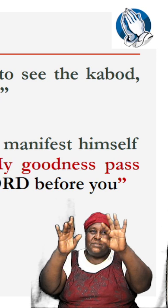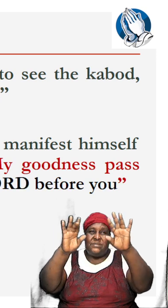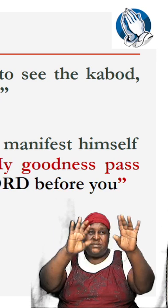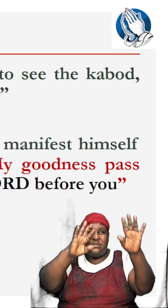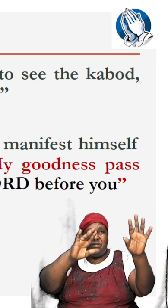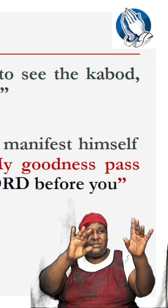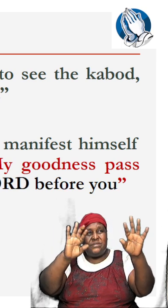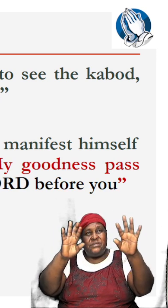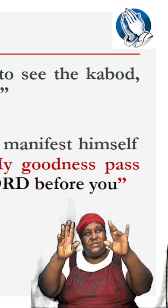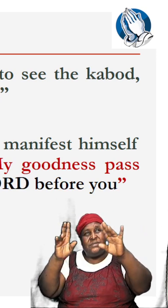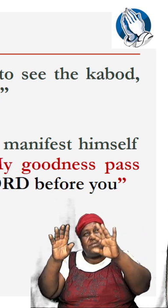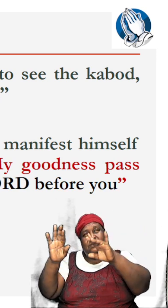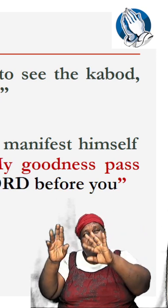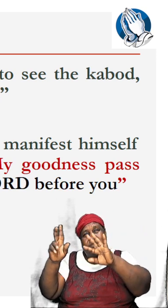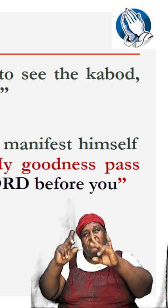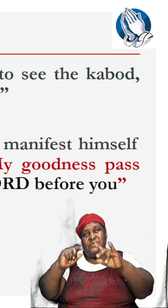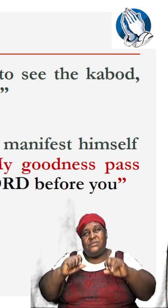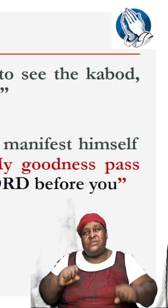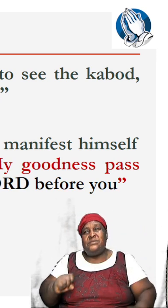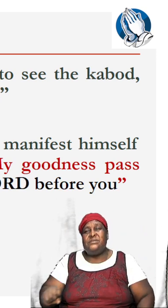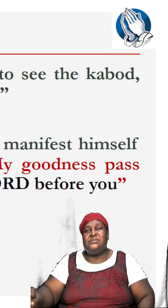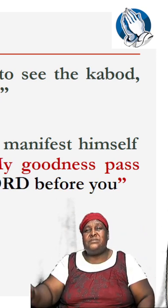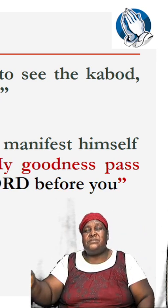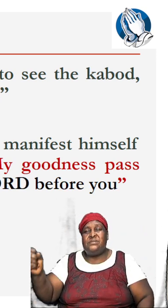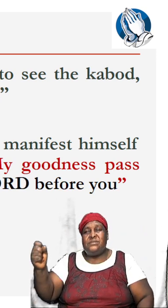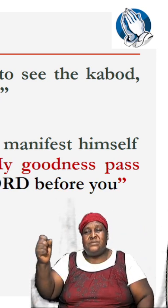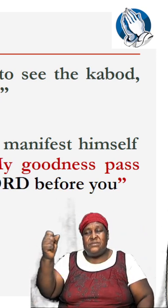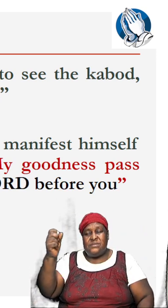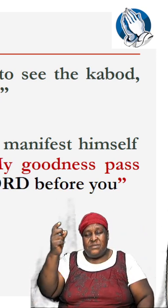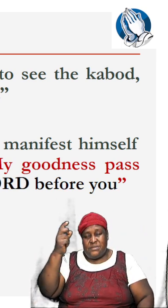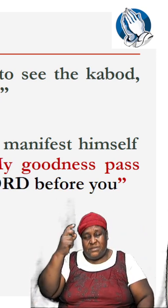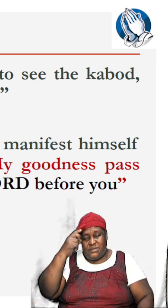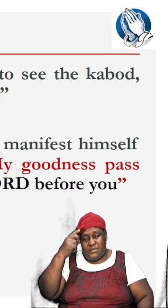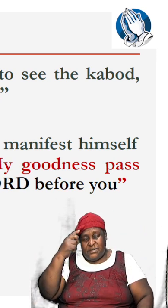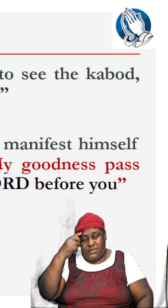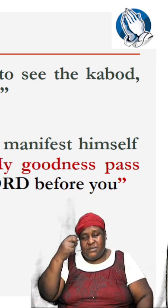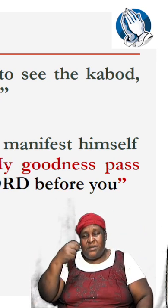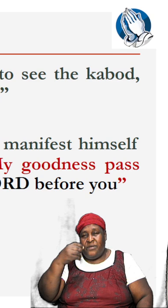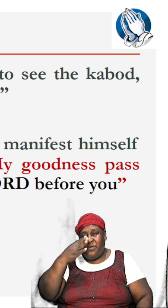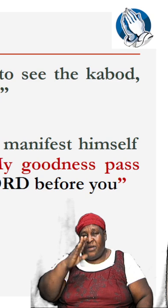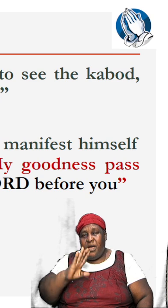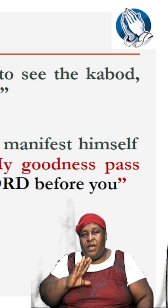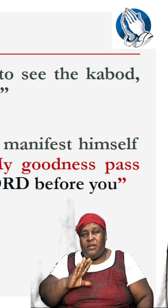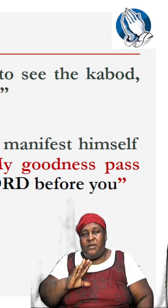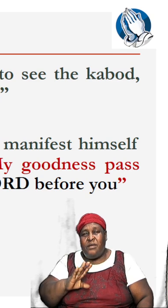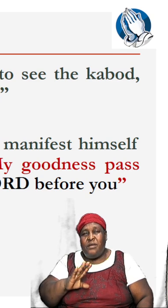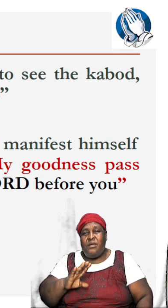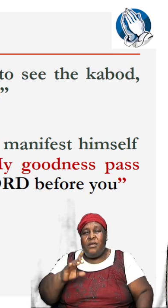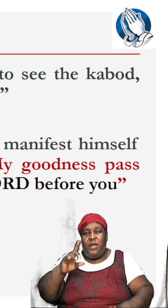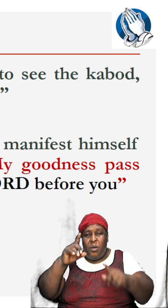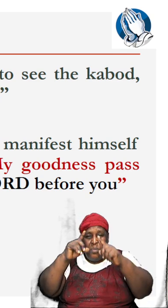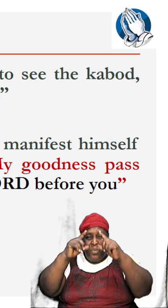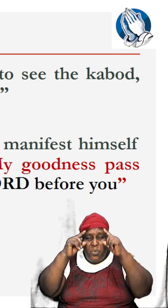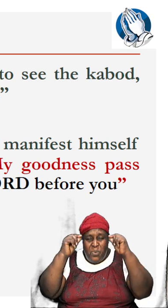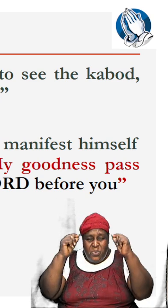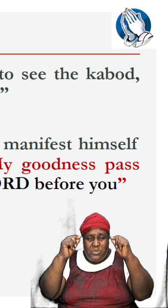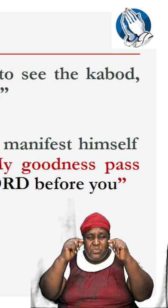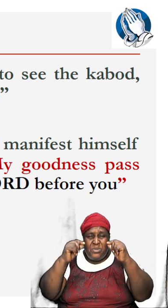It speaks to dignity. My God. Moses was asking God to show him something that was heavier